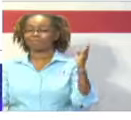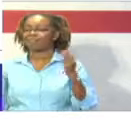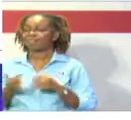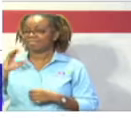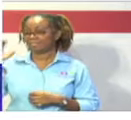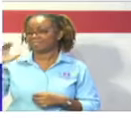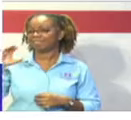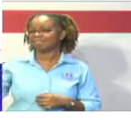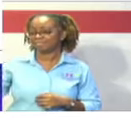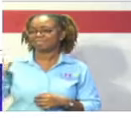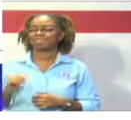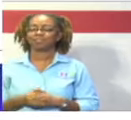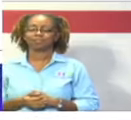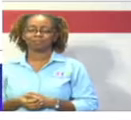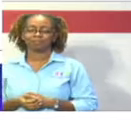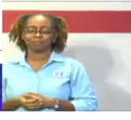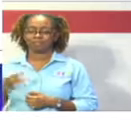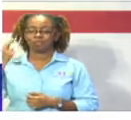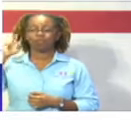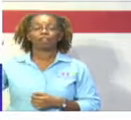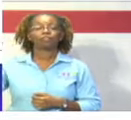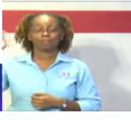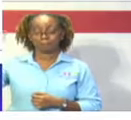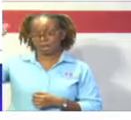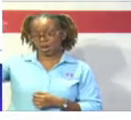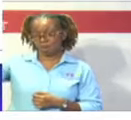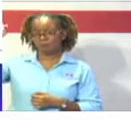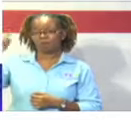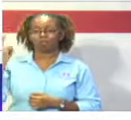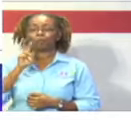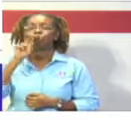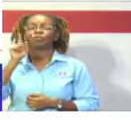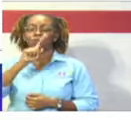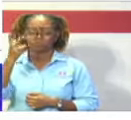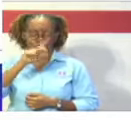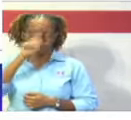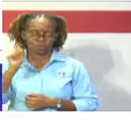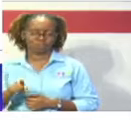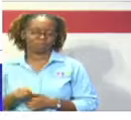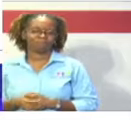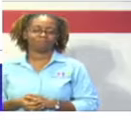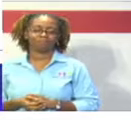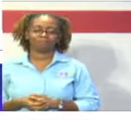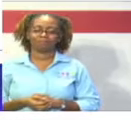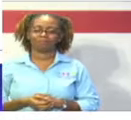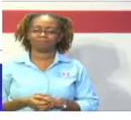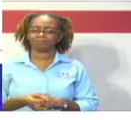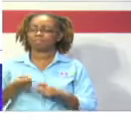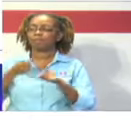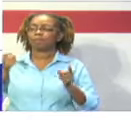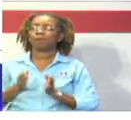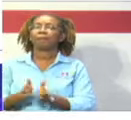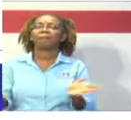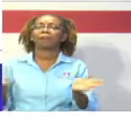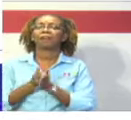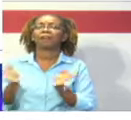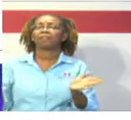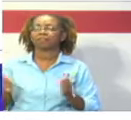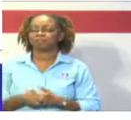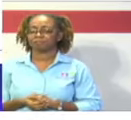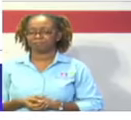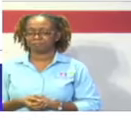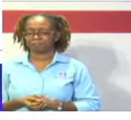Radio Tamborine. Two questions. This one is from a from the public responding to